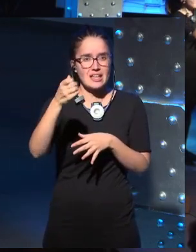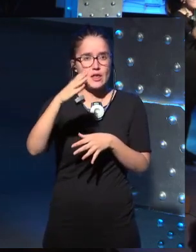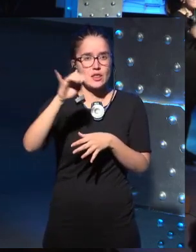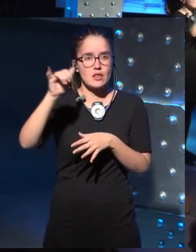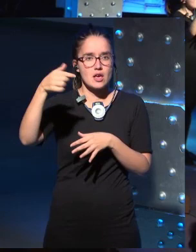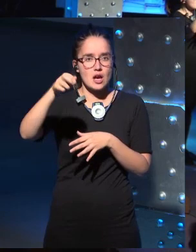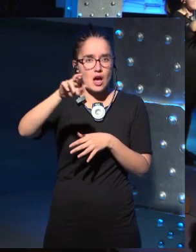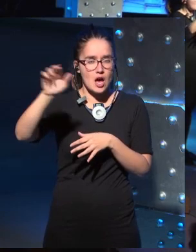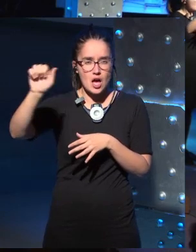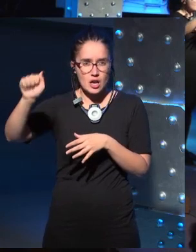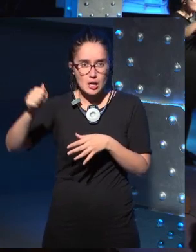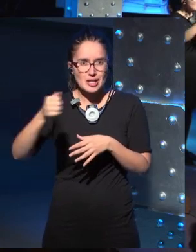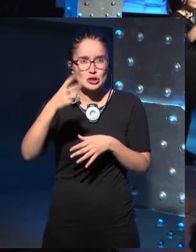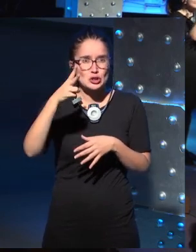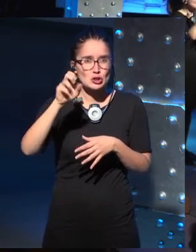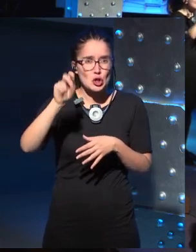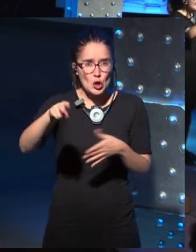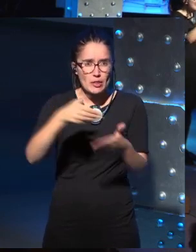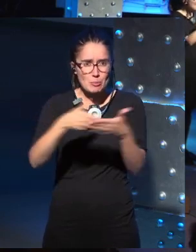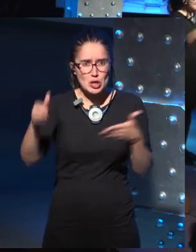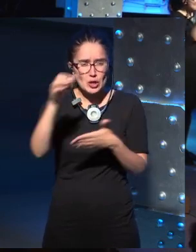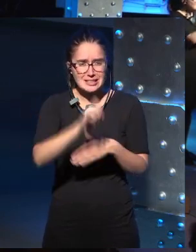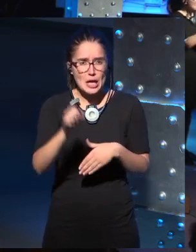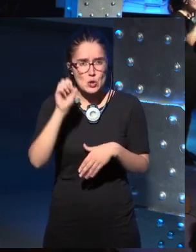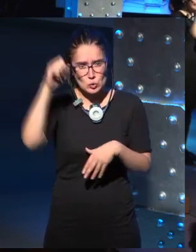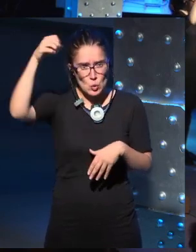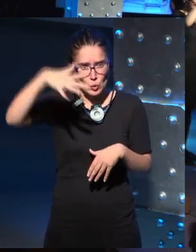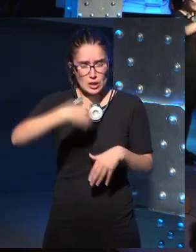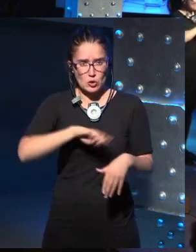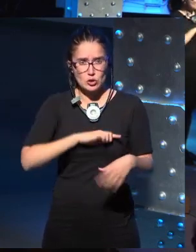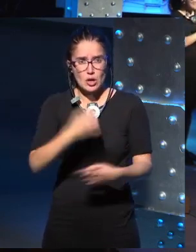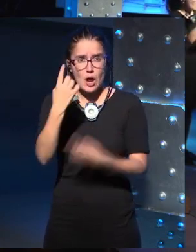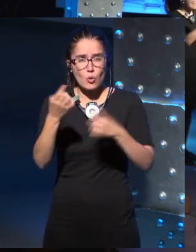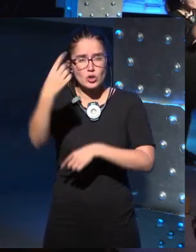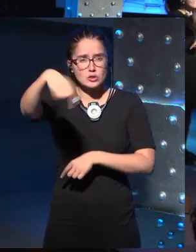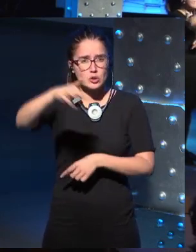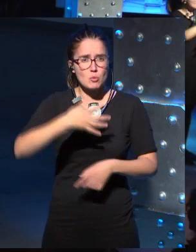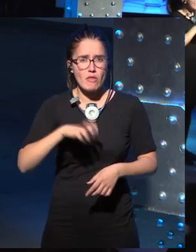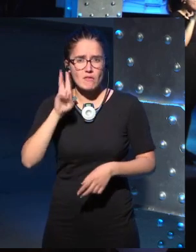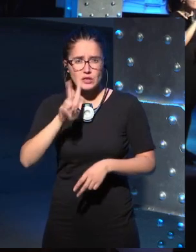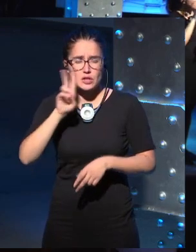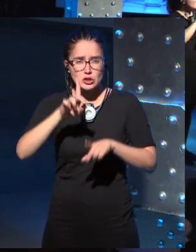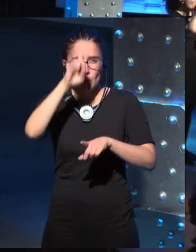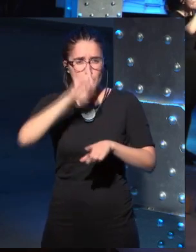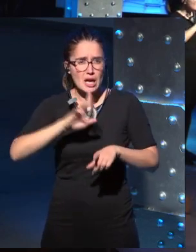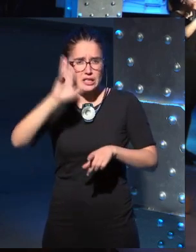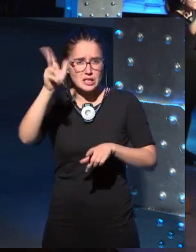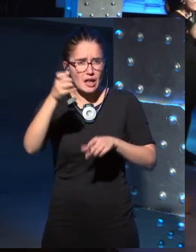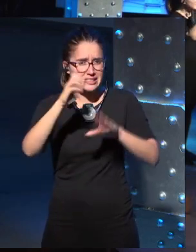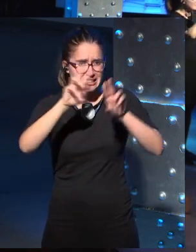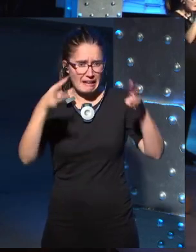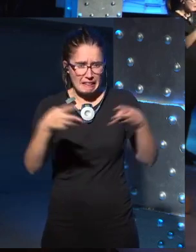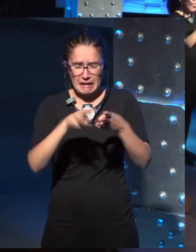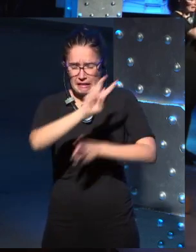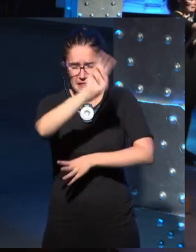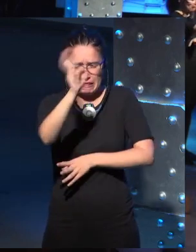12 million light years away from us. Now, some of you may have seen many pictures of galaxies on the internet and everywhere, and this one